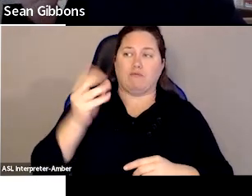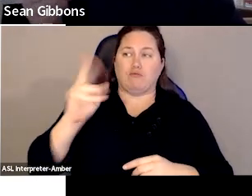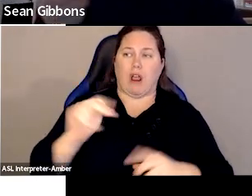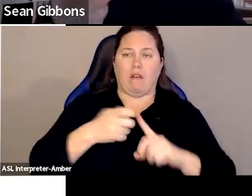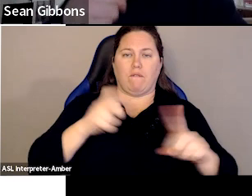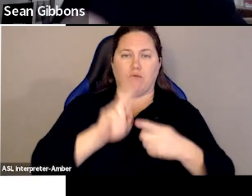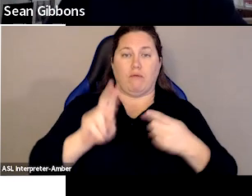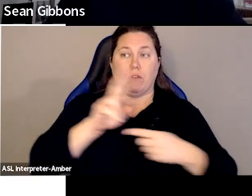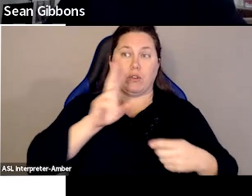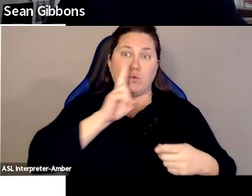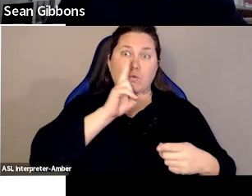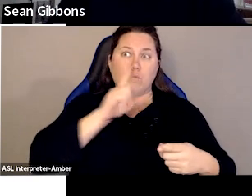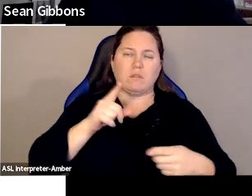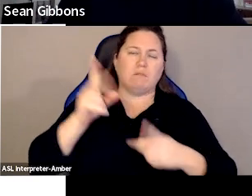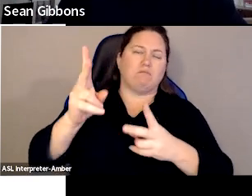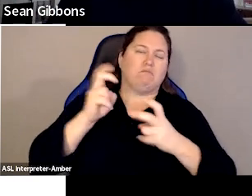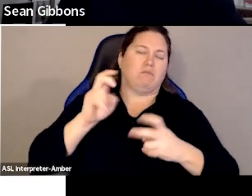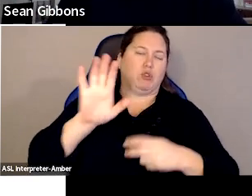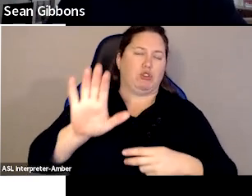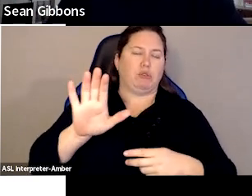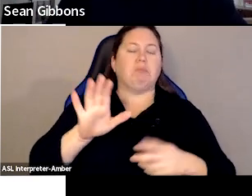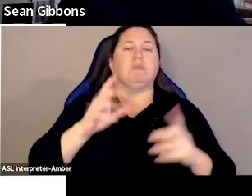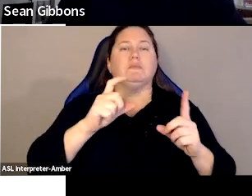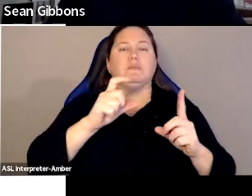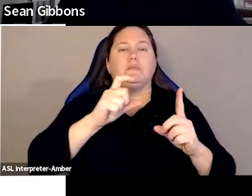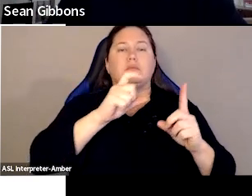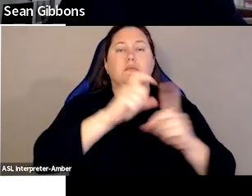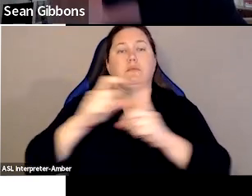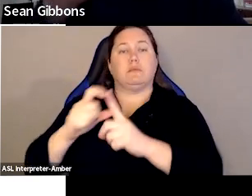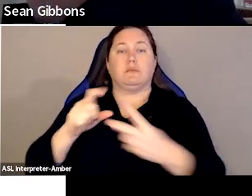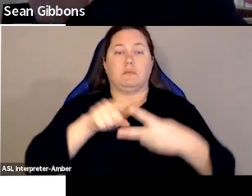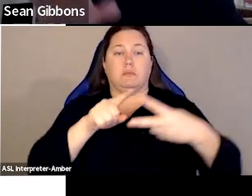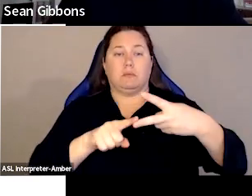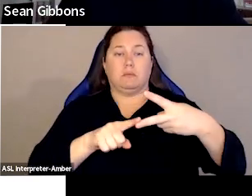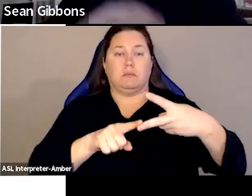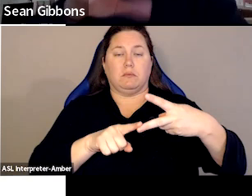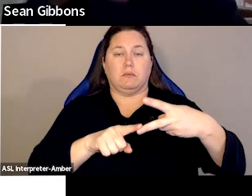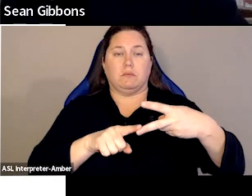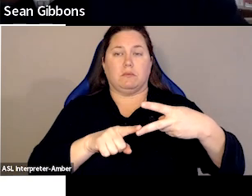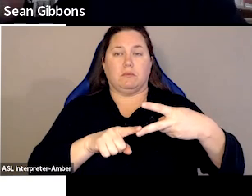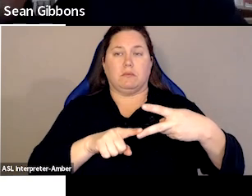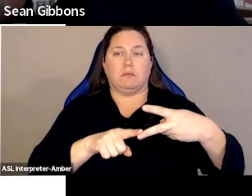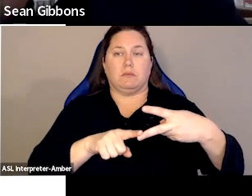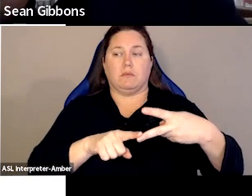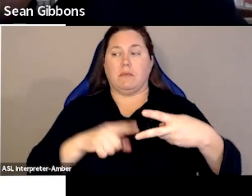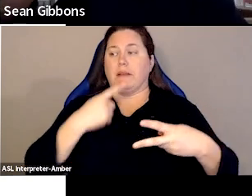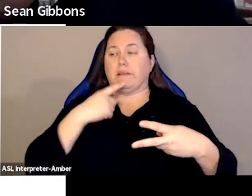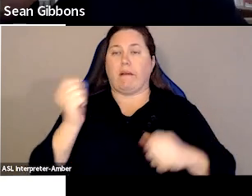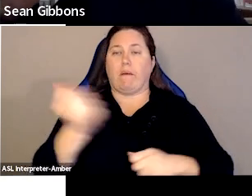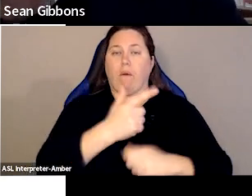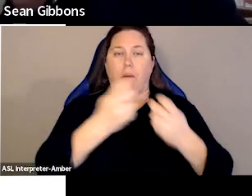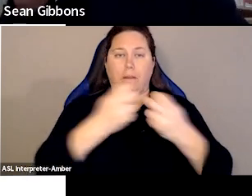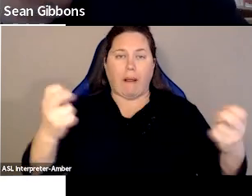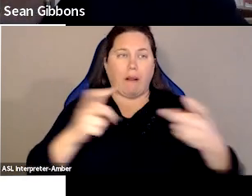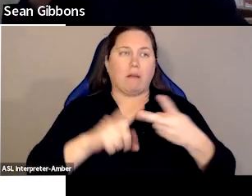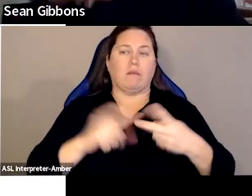Houston. And the idea is just, if you'll go ahead and toss into the chat, make sure you're talking to everyone, or it might say all panelists and attendees in your